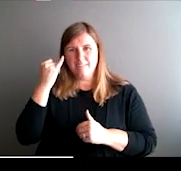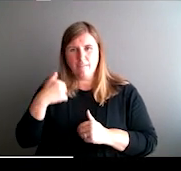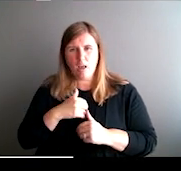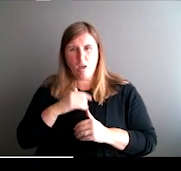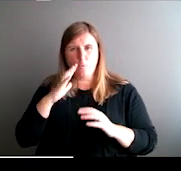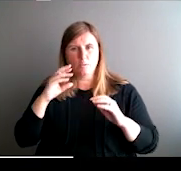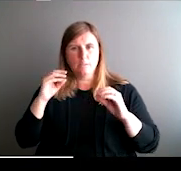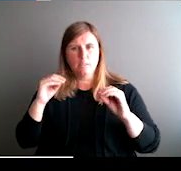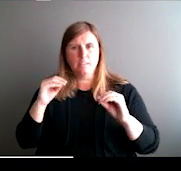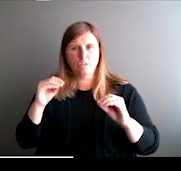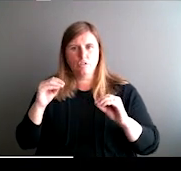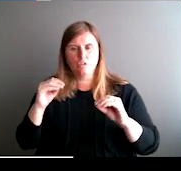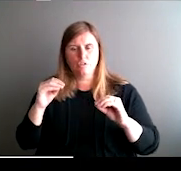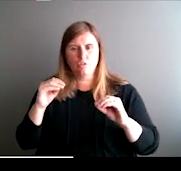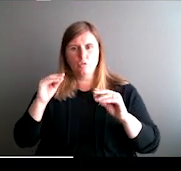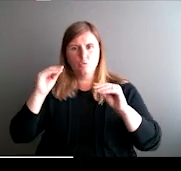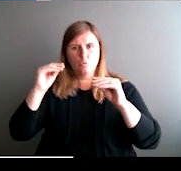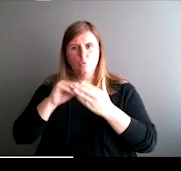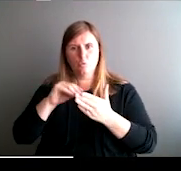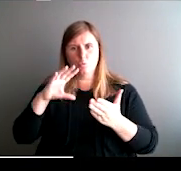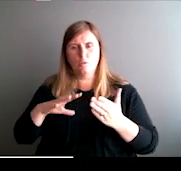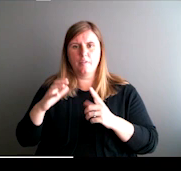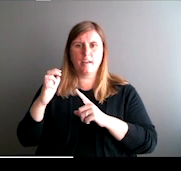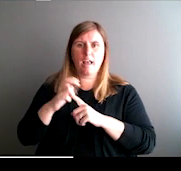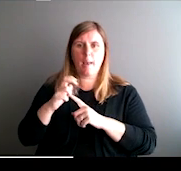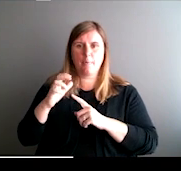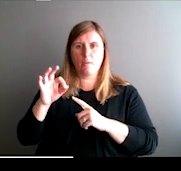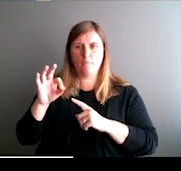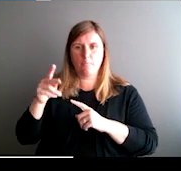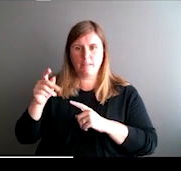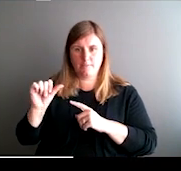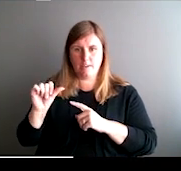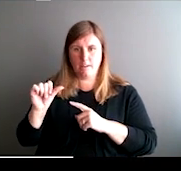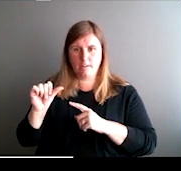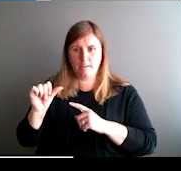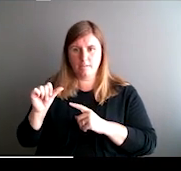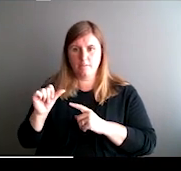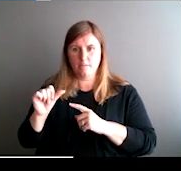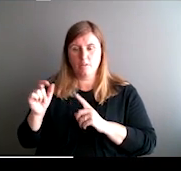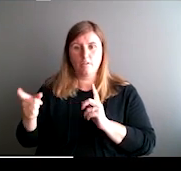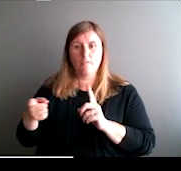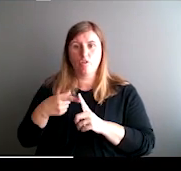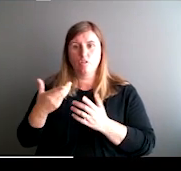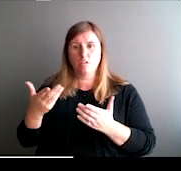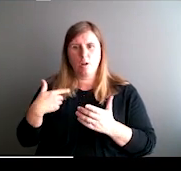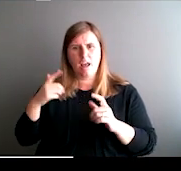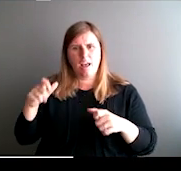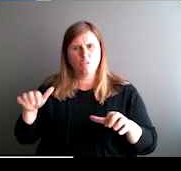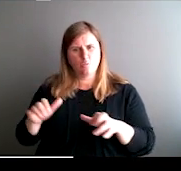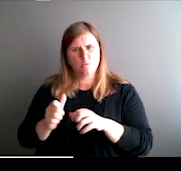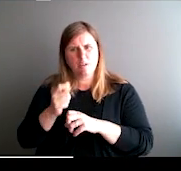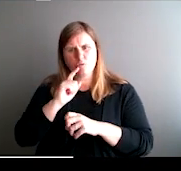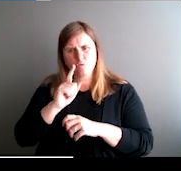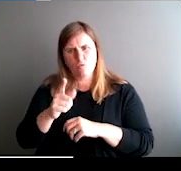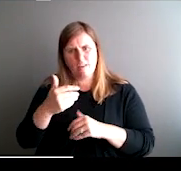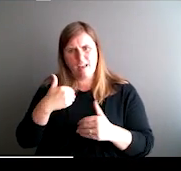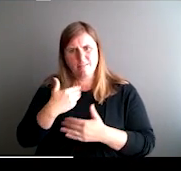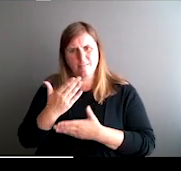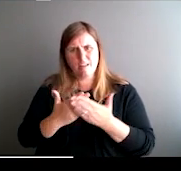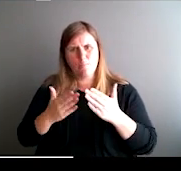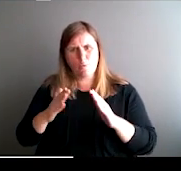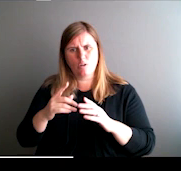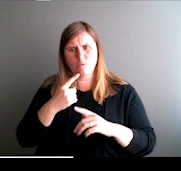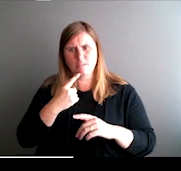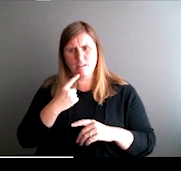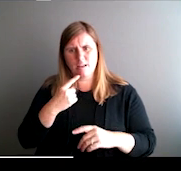to teach a student the capital of Pennsylvania, the first thing I would have to do is make sure that they had some way to